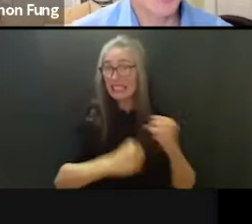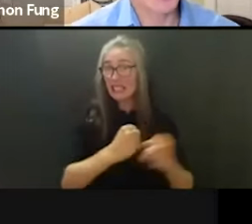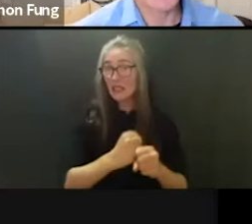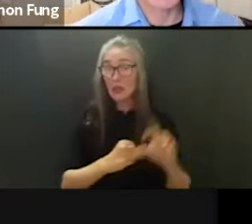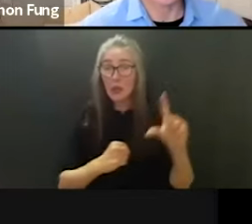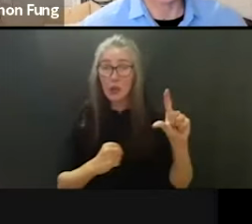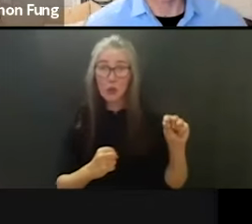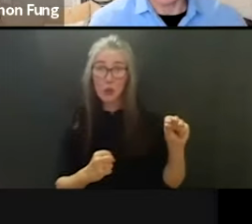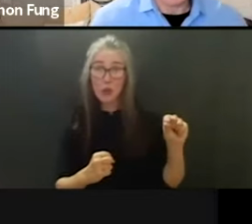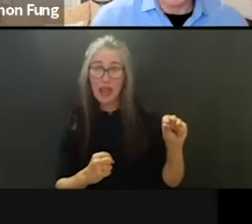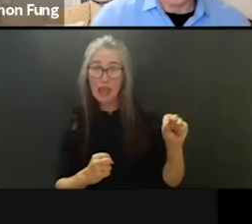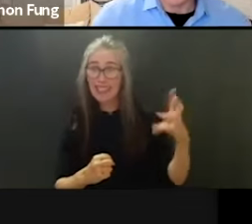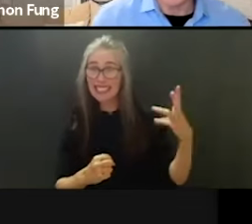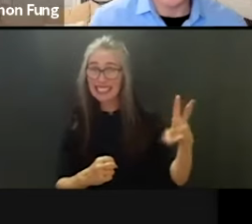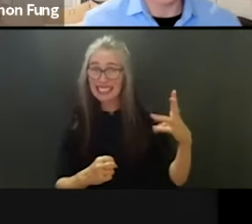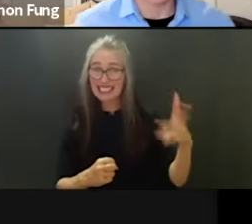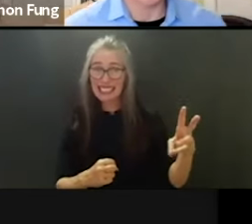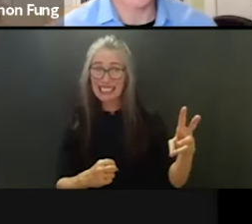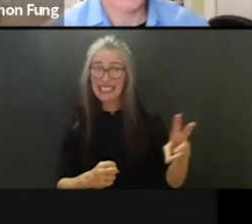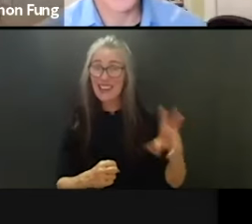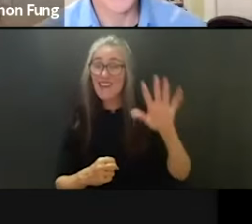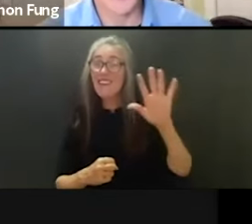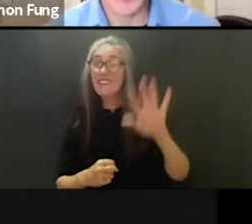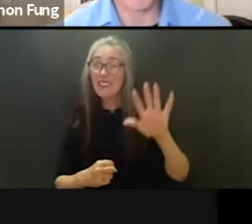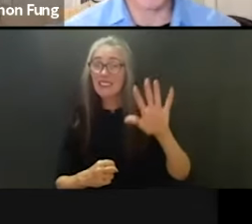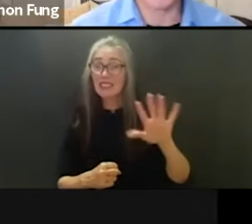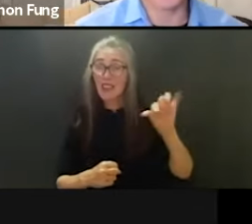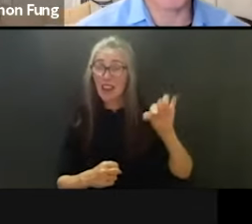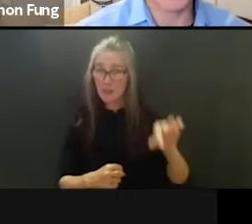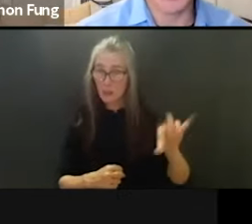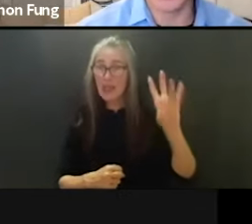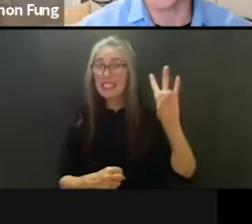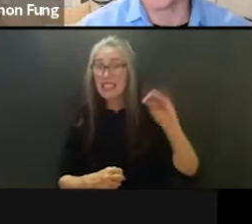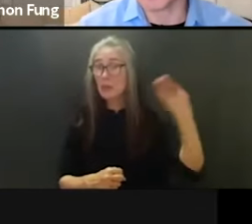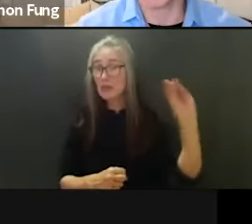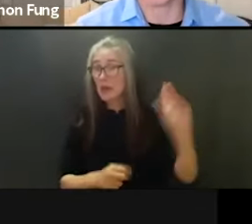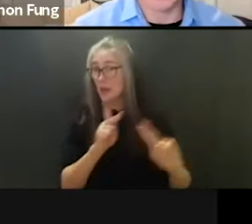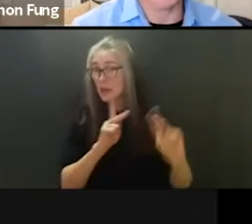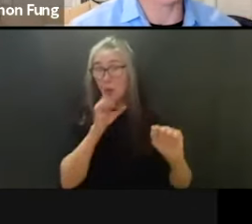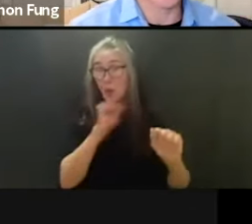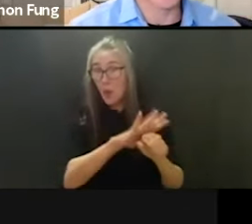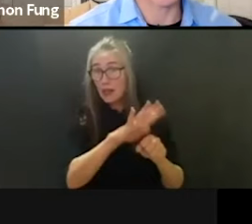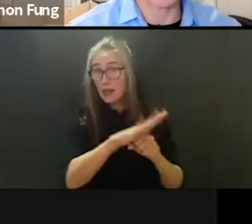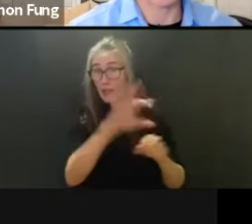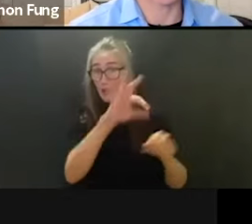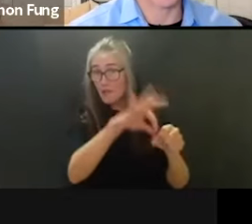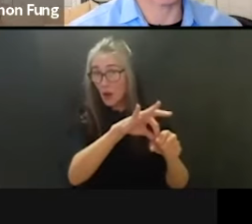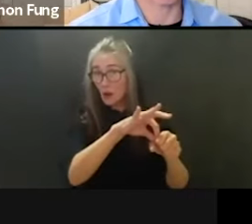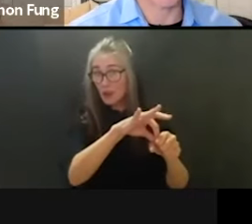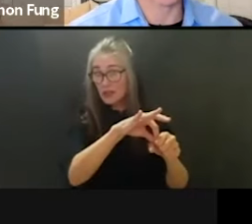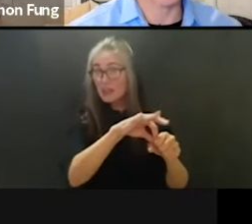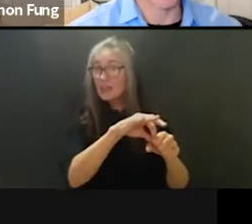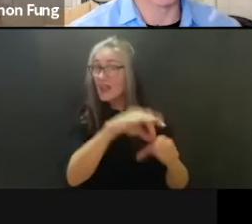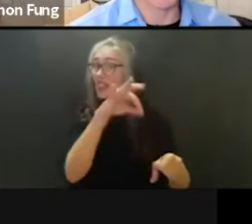2016, 55.7% of the